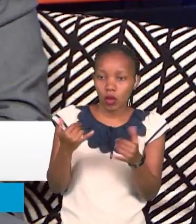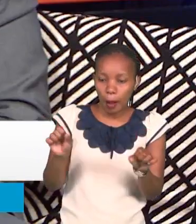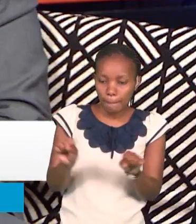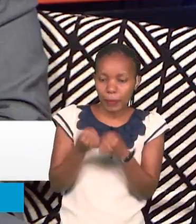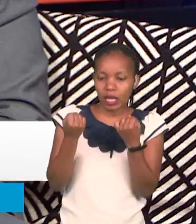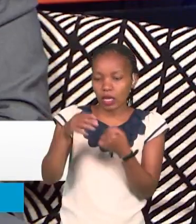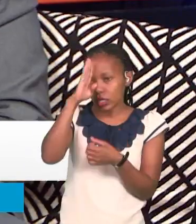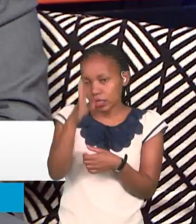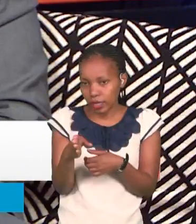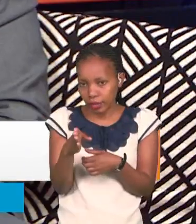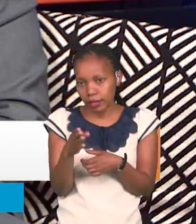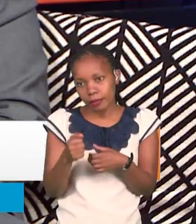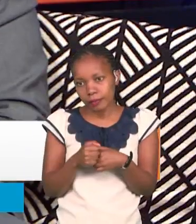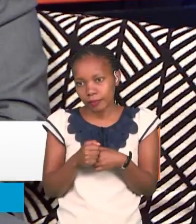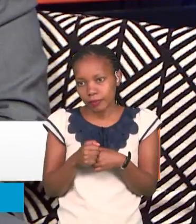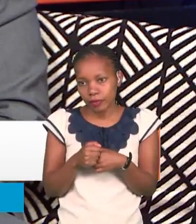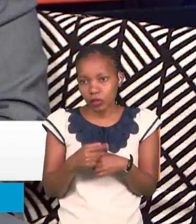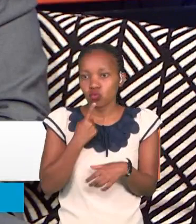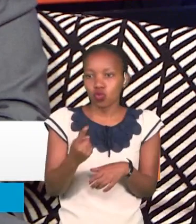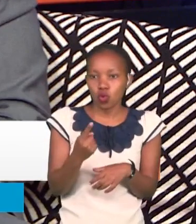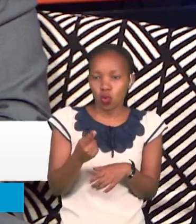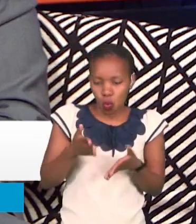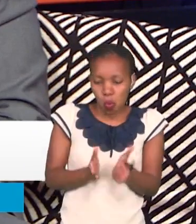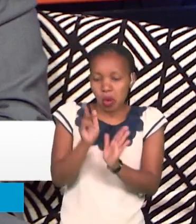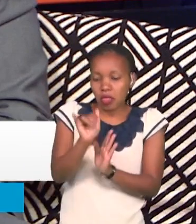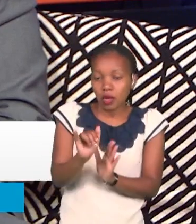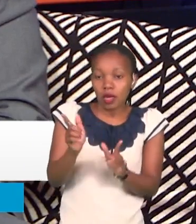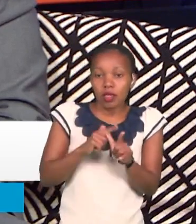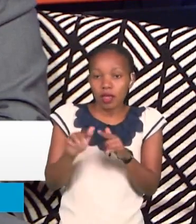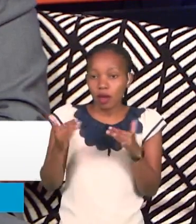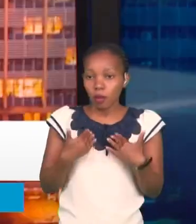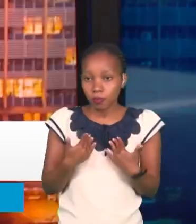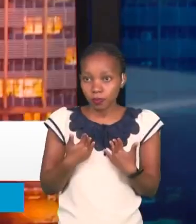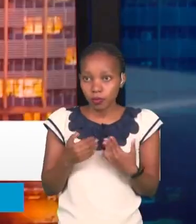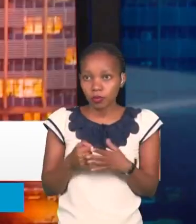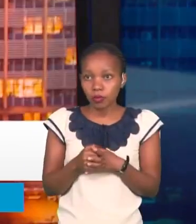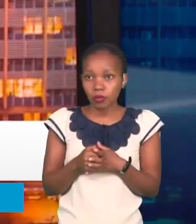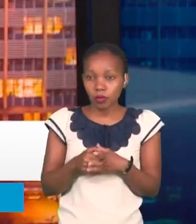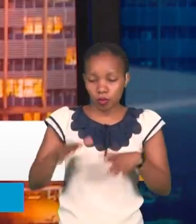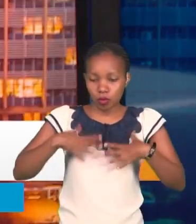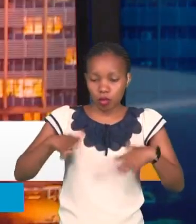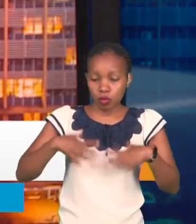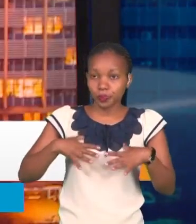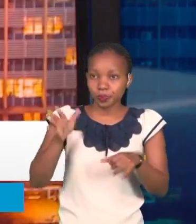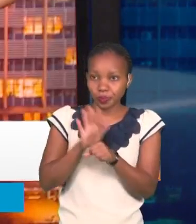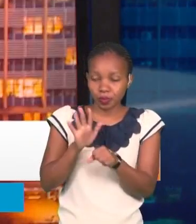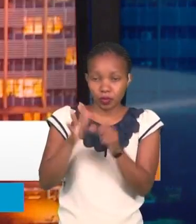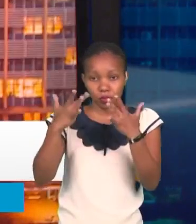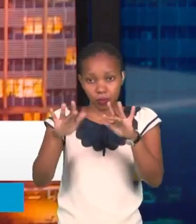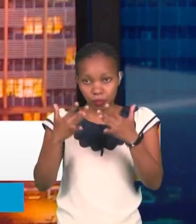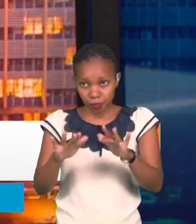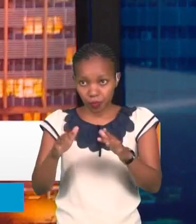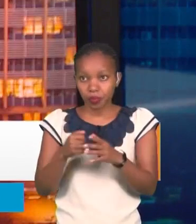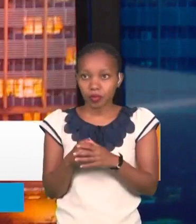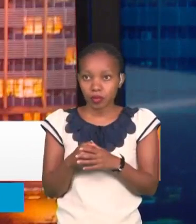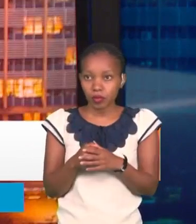on Sunday to ensure, so that in that way we really have the larger masses, populace, online and offline,